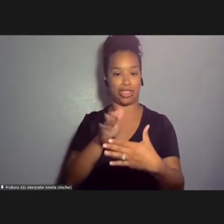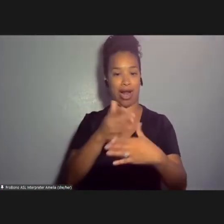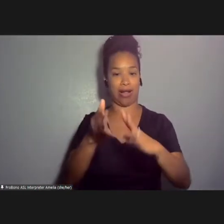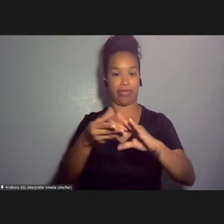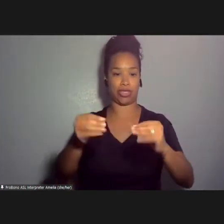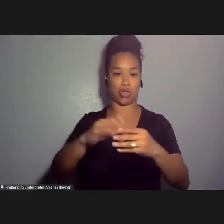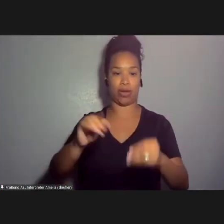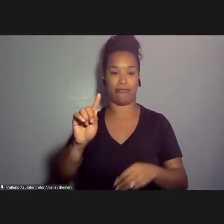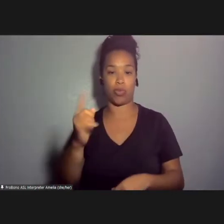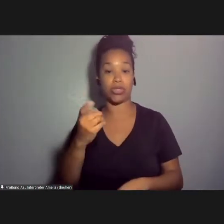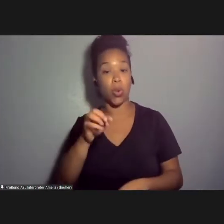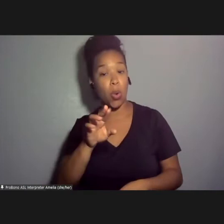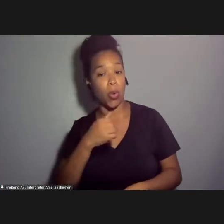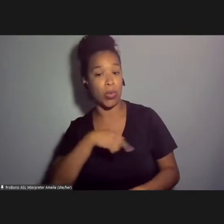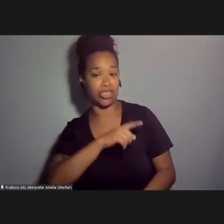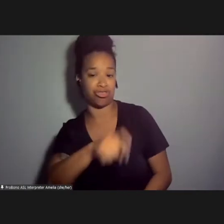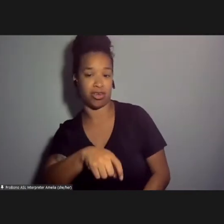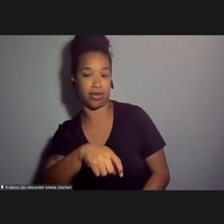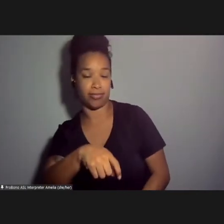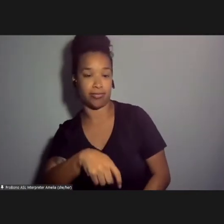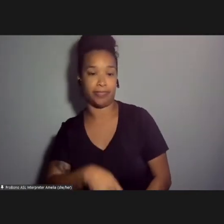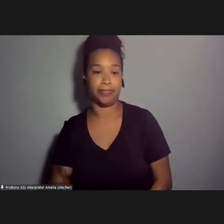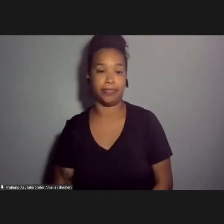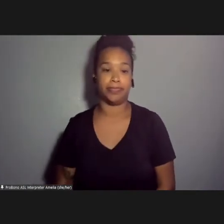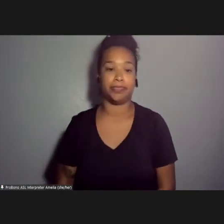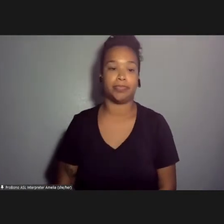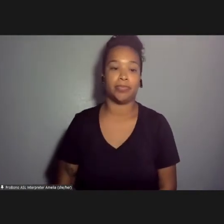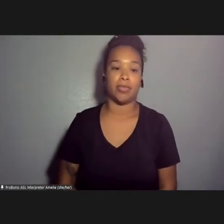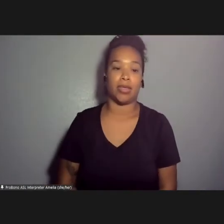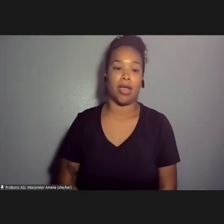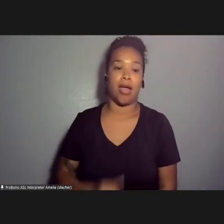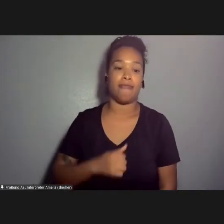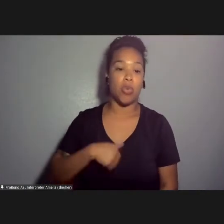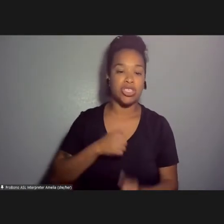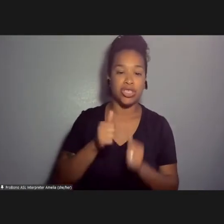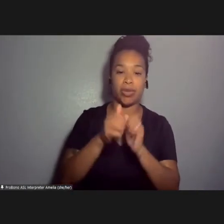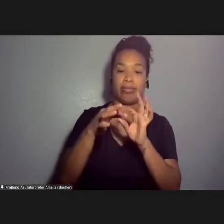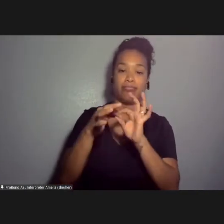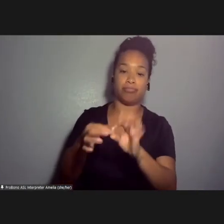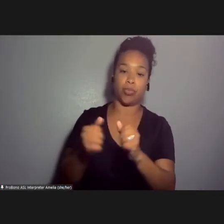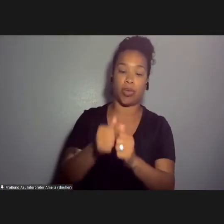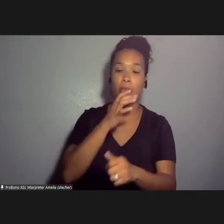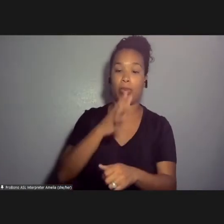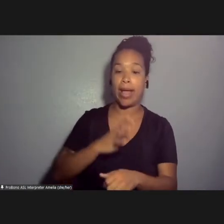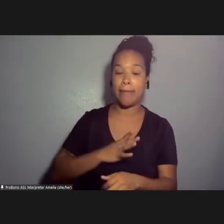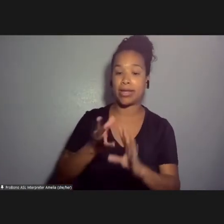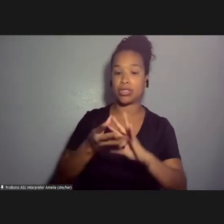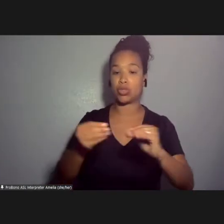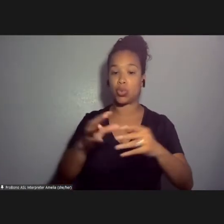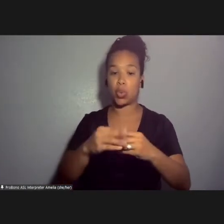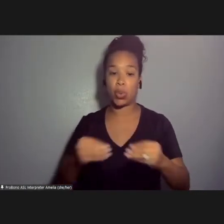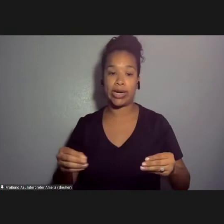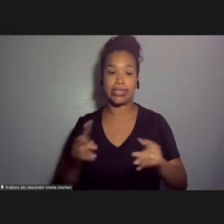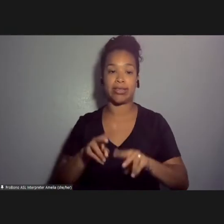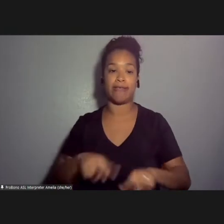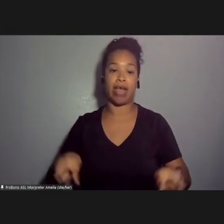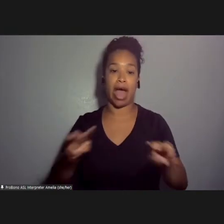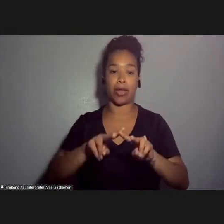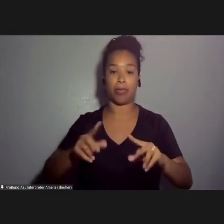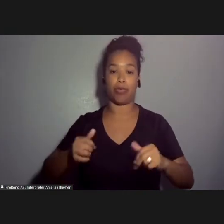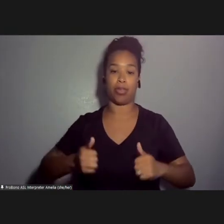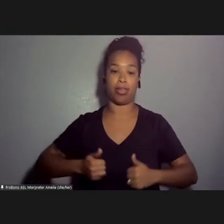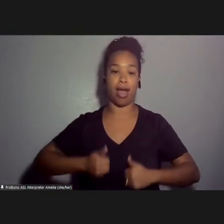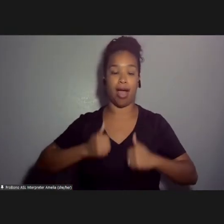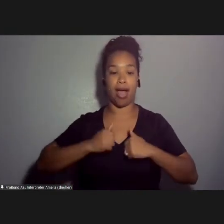we should. Unfortunately, with regard to women, their stories, and their valuable lives valued on stage, the